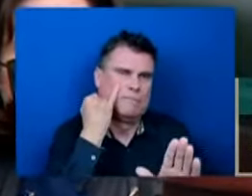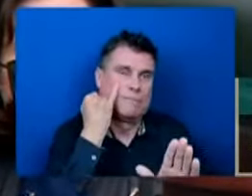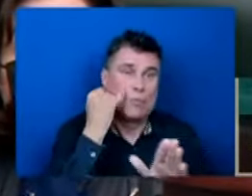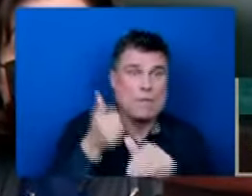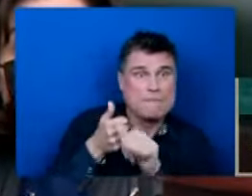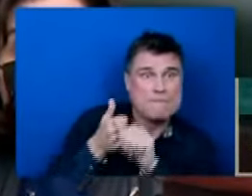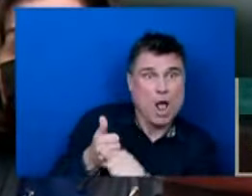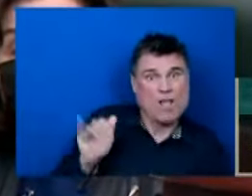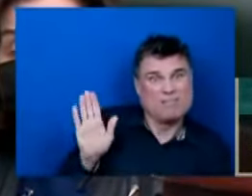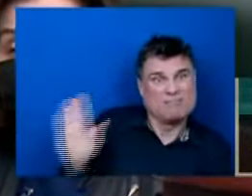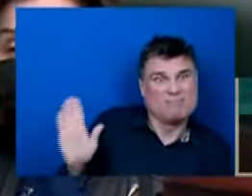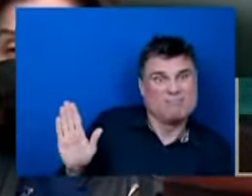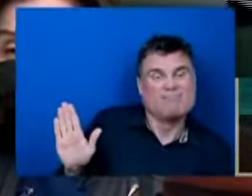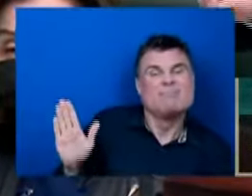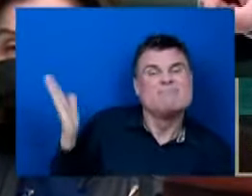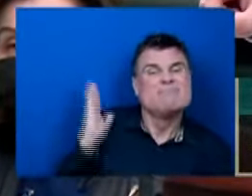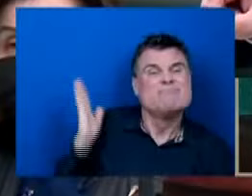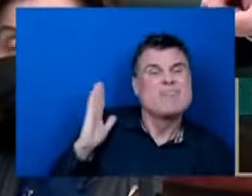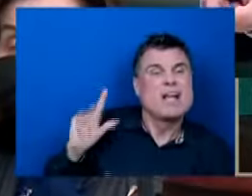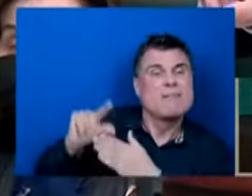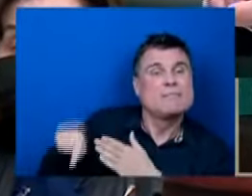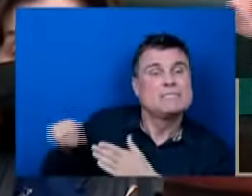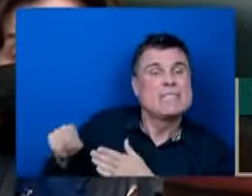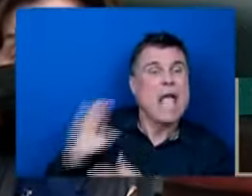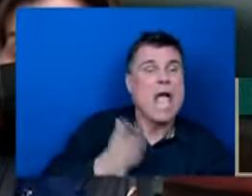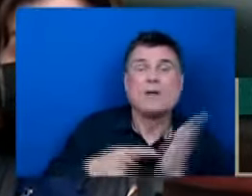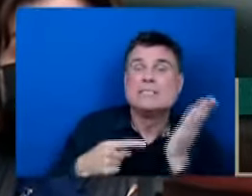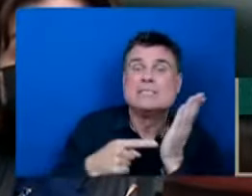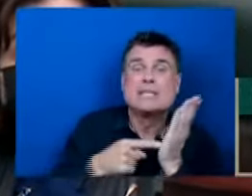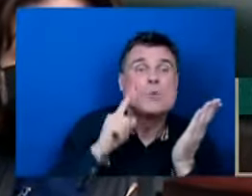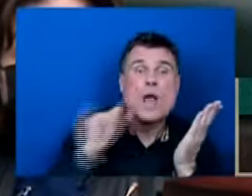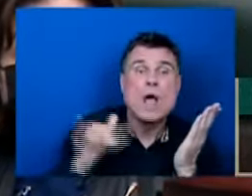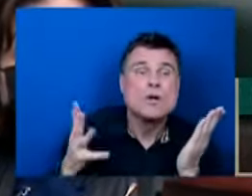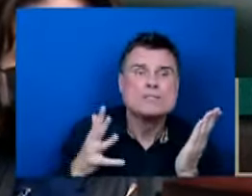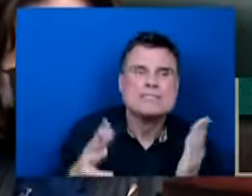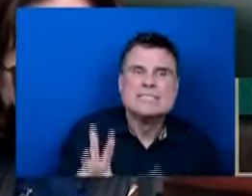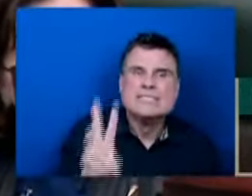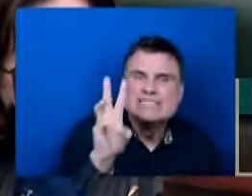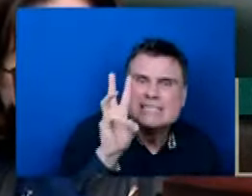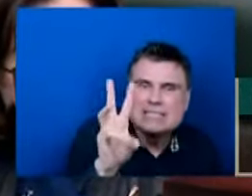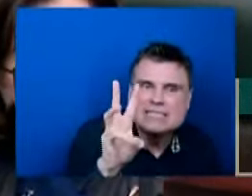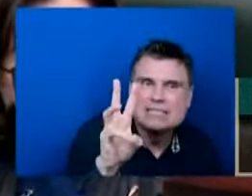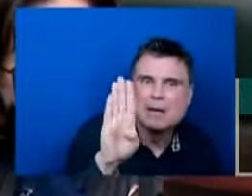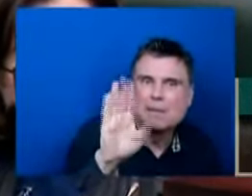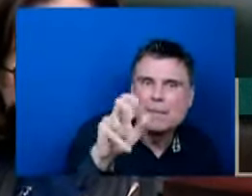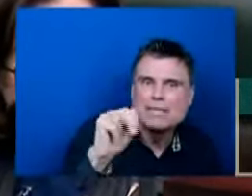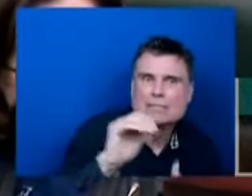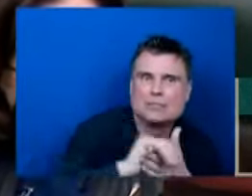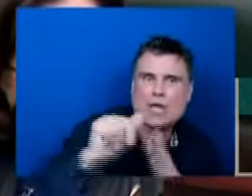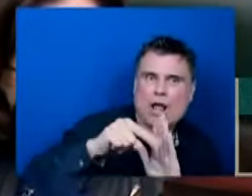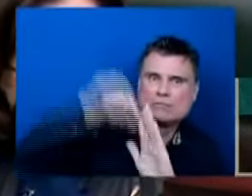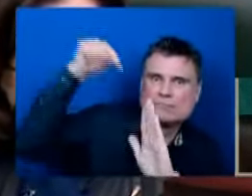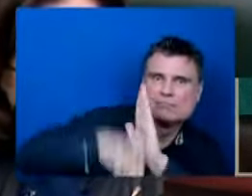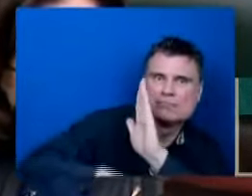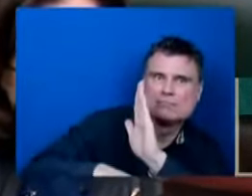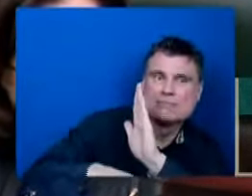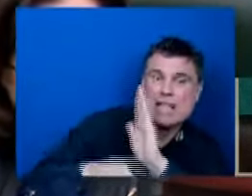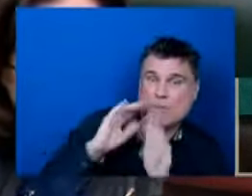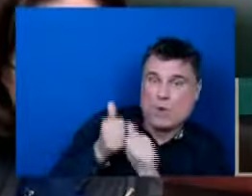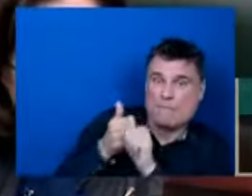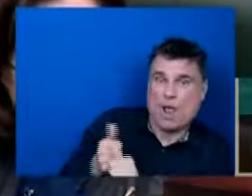on the previous government's rate of spending. Unbelievable. Shame. Mr. Speaker, this government has made the difficult